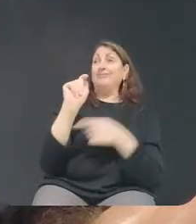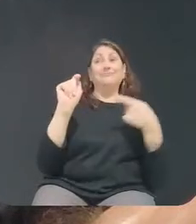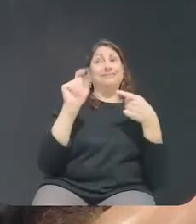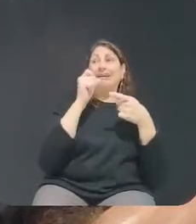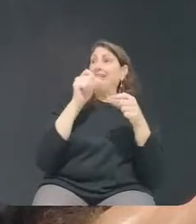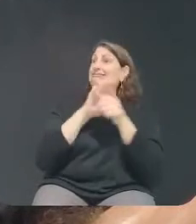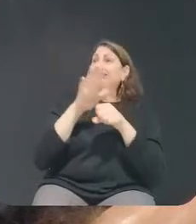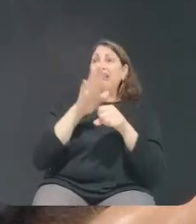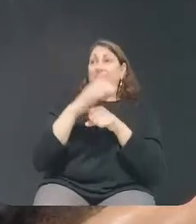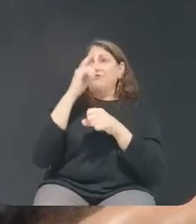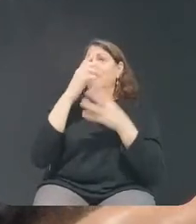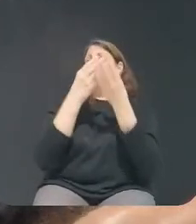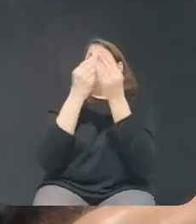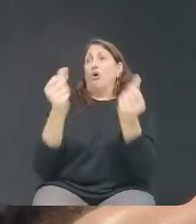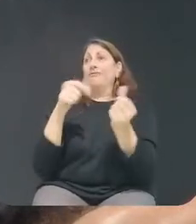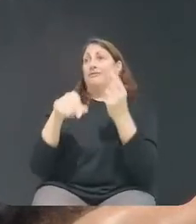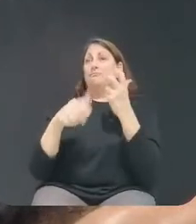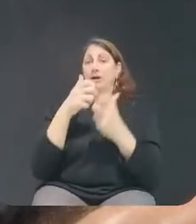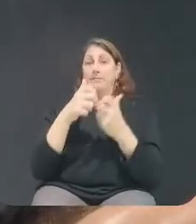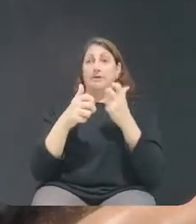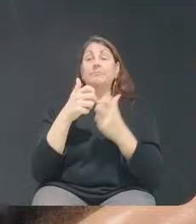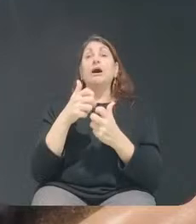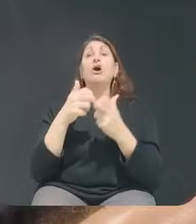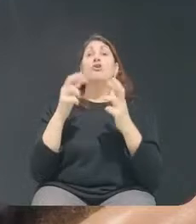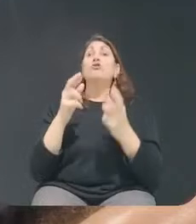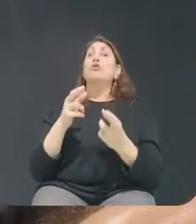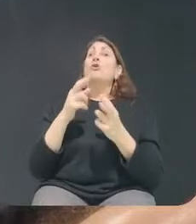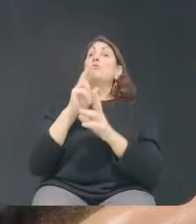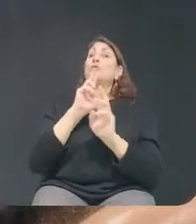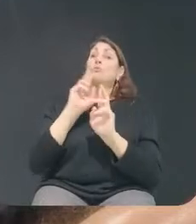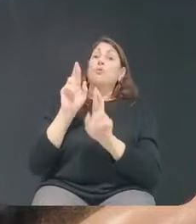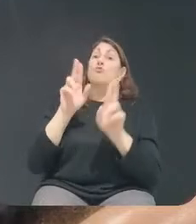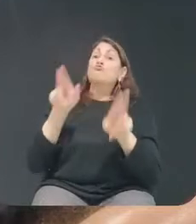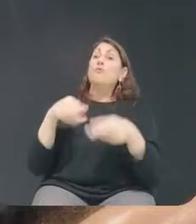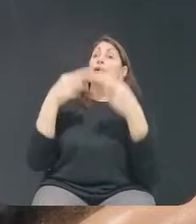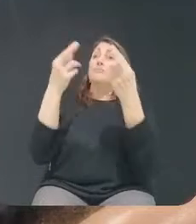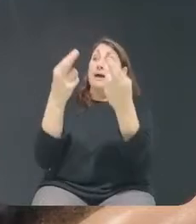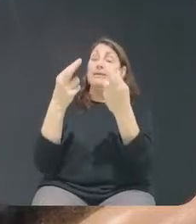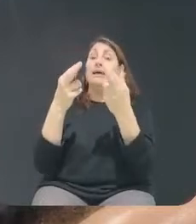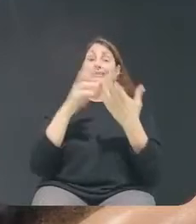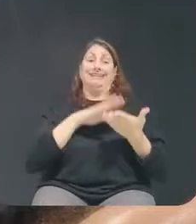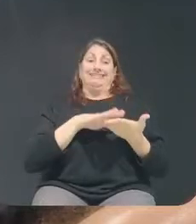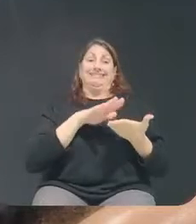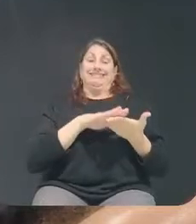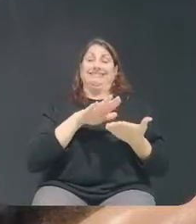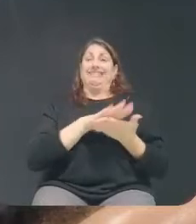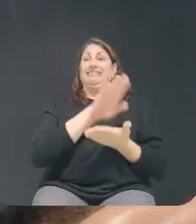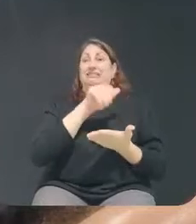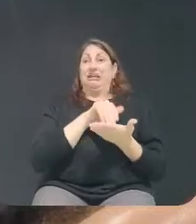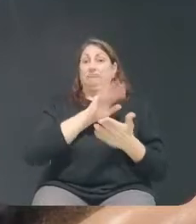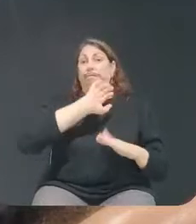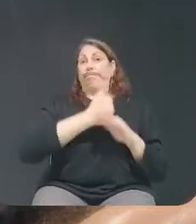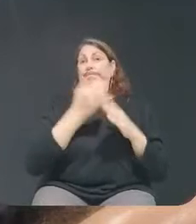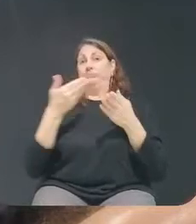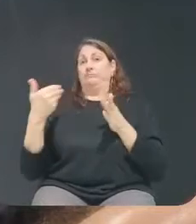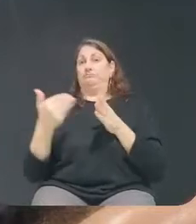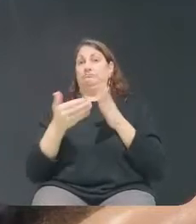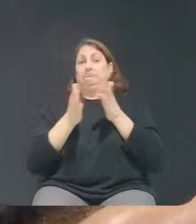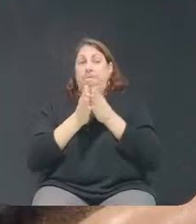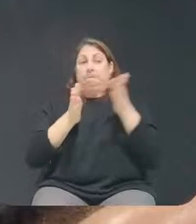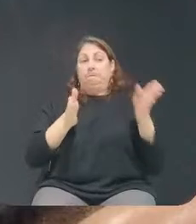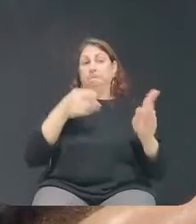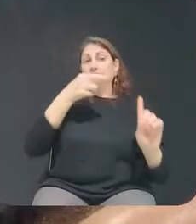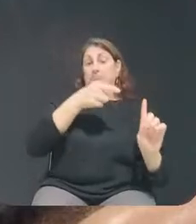problem. The report recommended that a sanitary and social center be established nearby and suggested